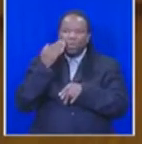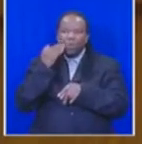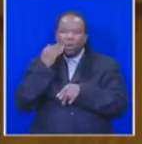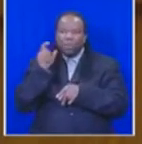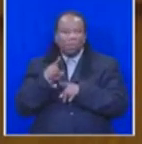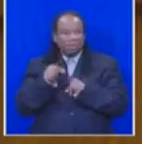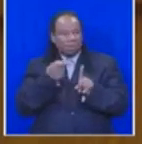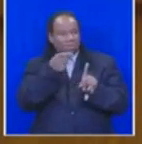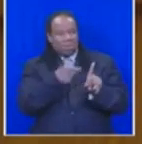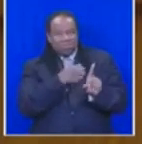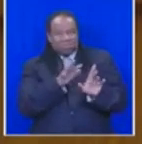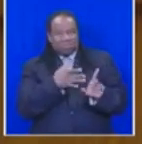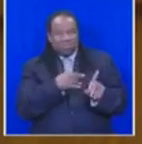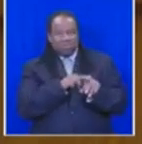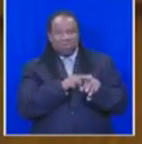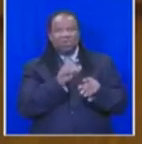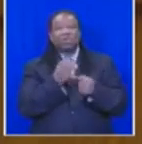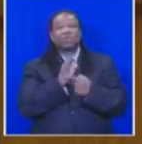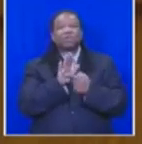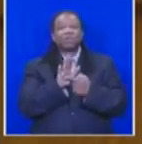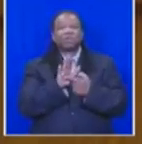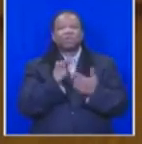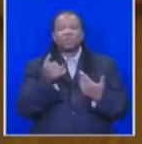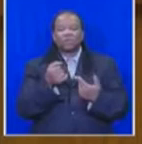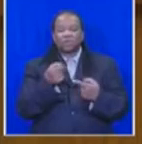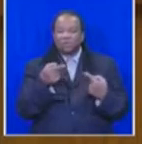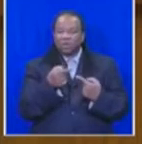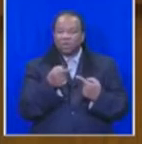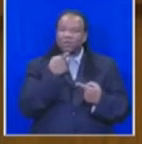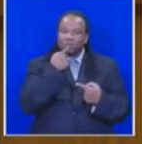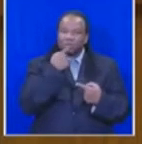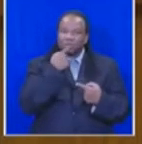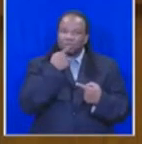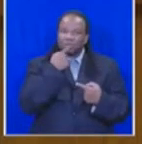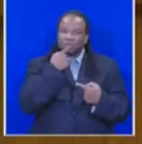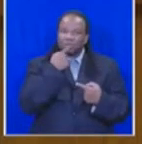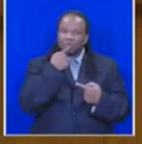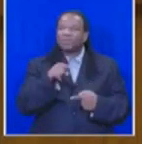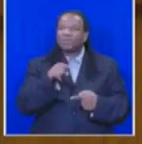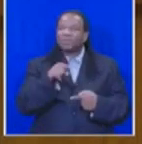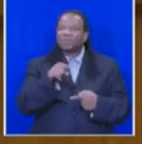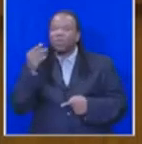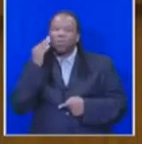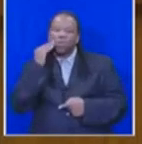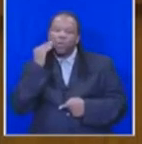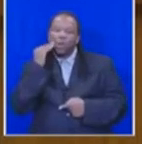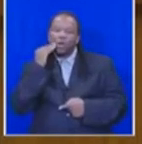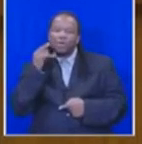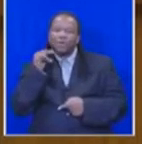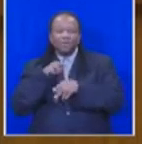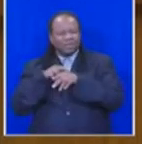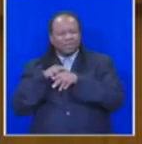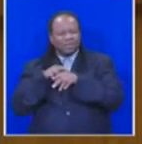being racist. For example, calls and threats to kill all whites, as some have made, are racist and should also be